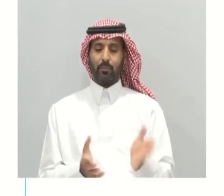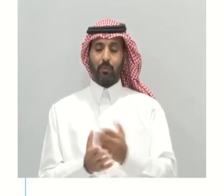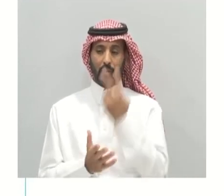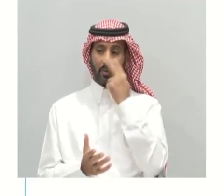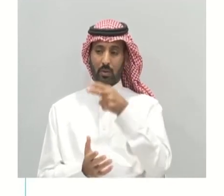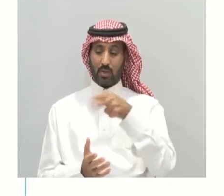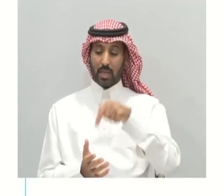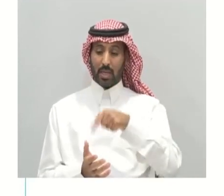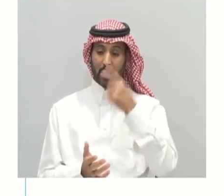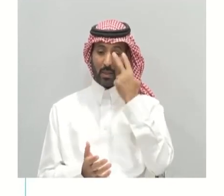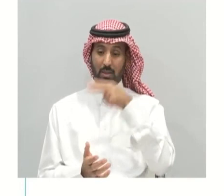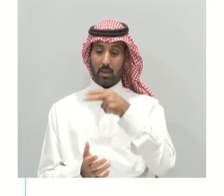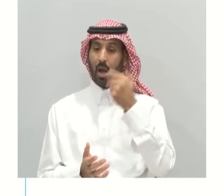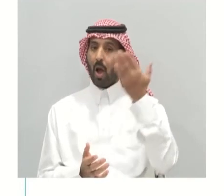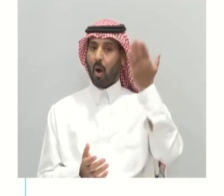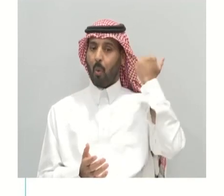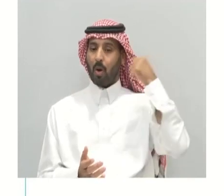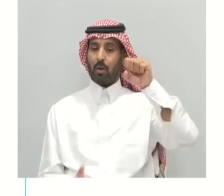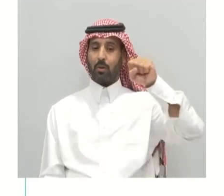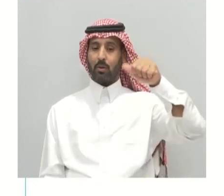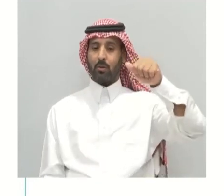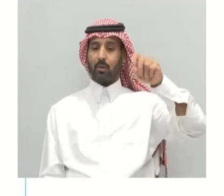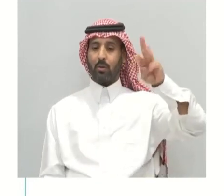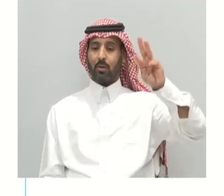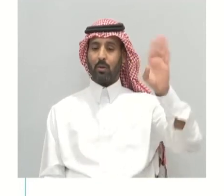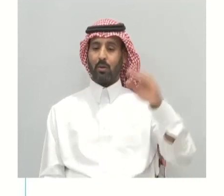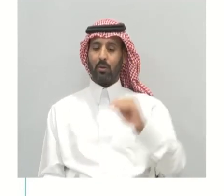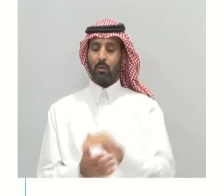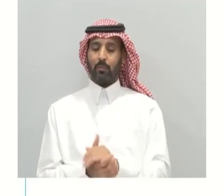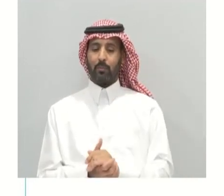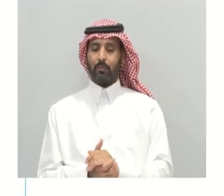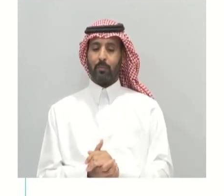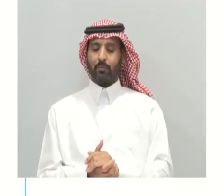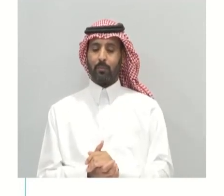See, saw. See, saw.